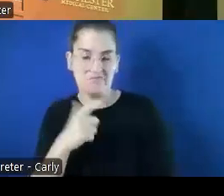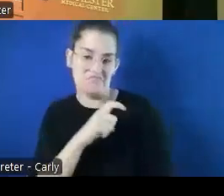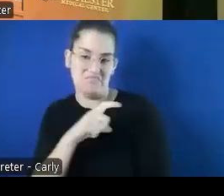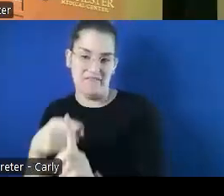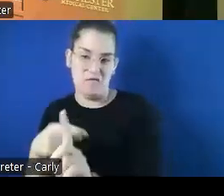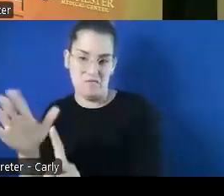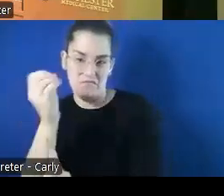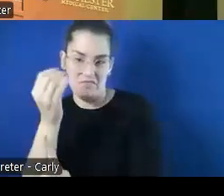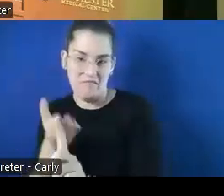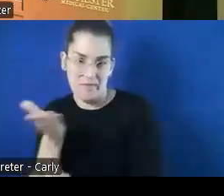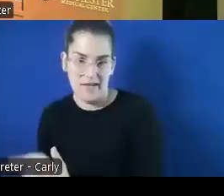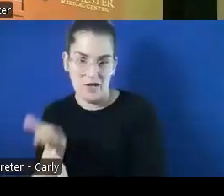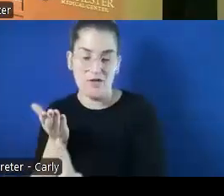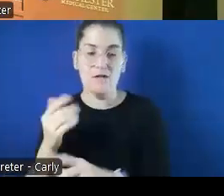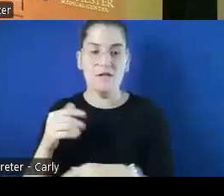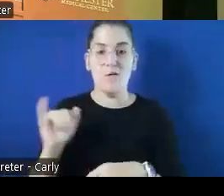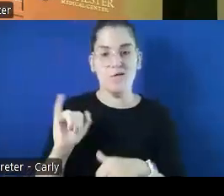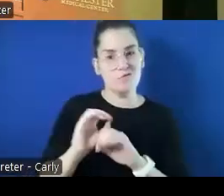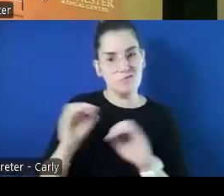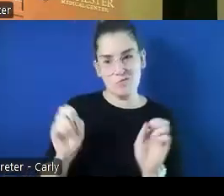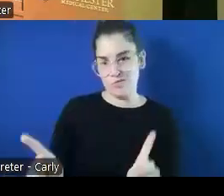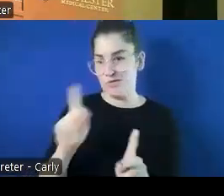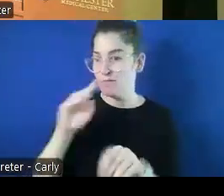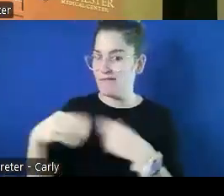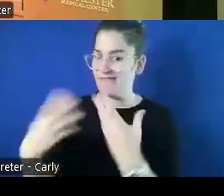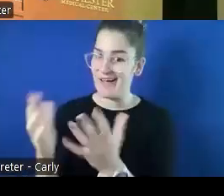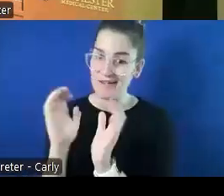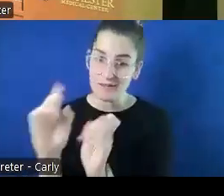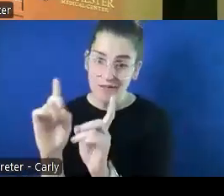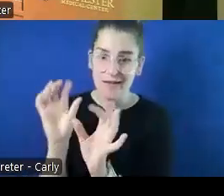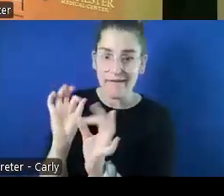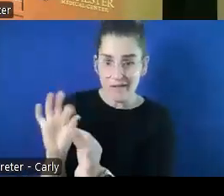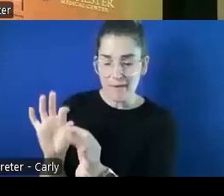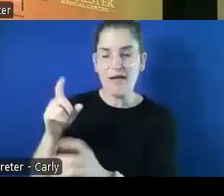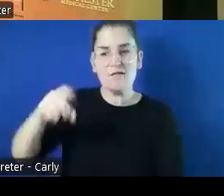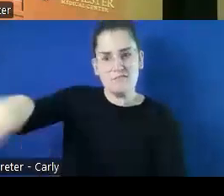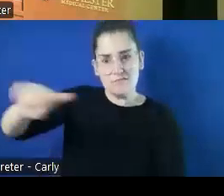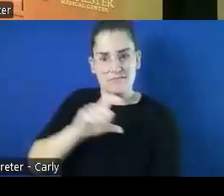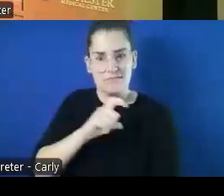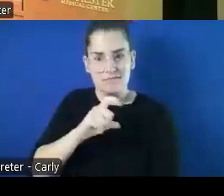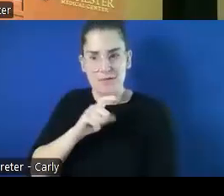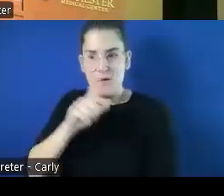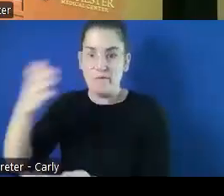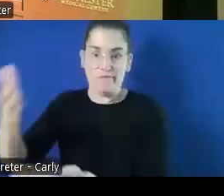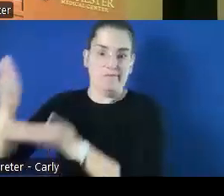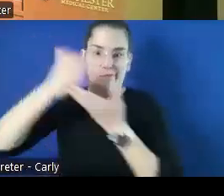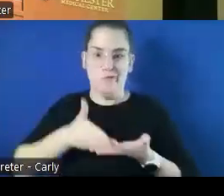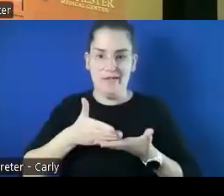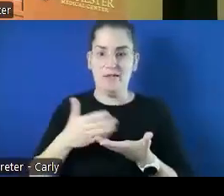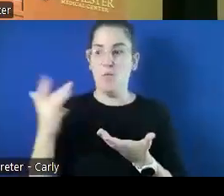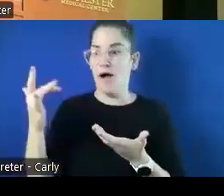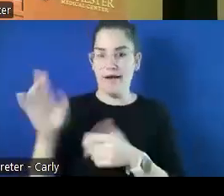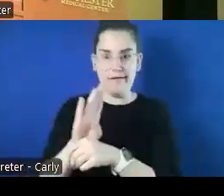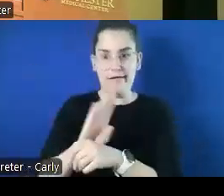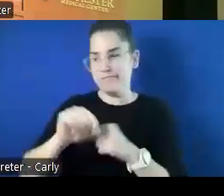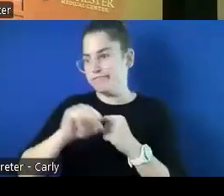to provide any feedback or education to those individuals that bring our patients to the hospital. There's also gaps